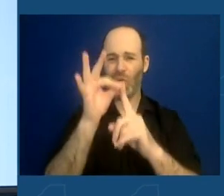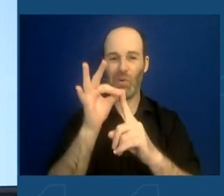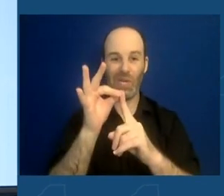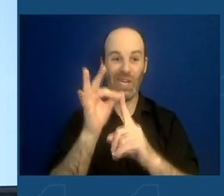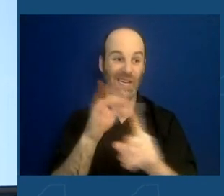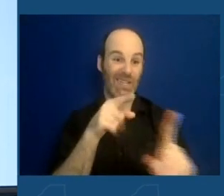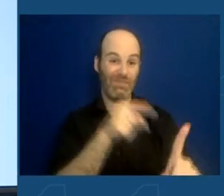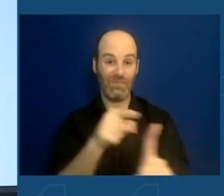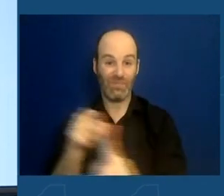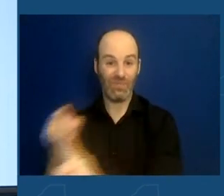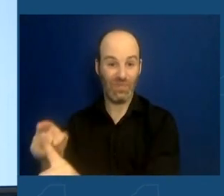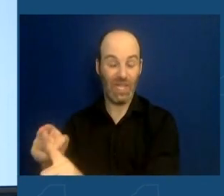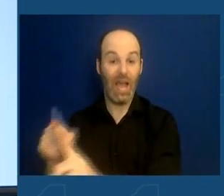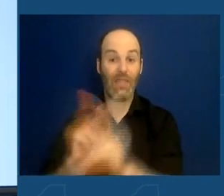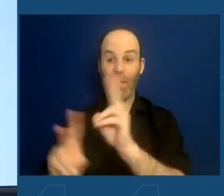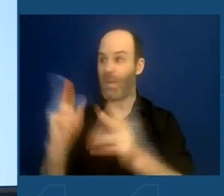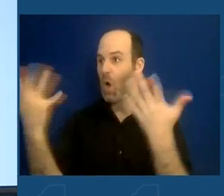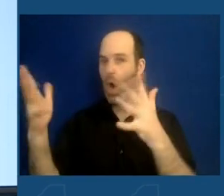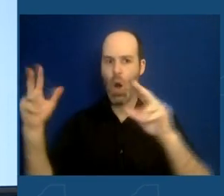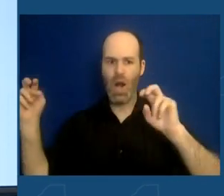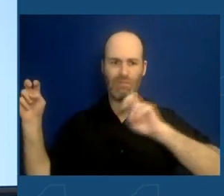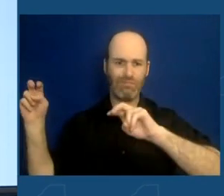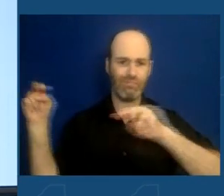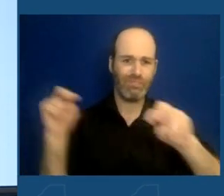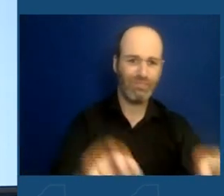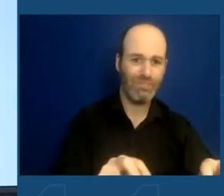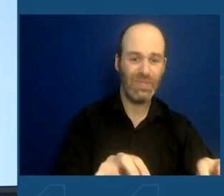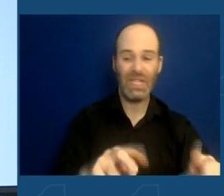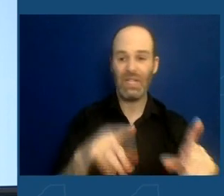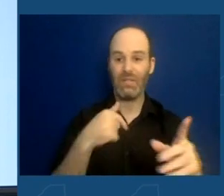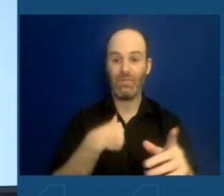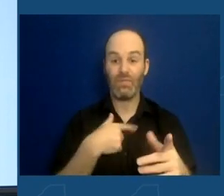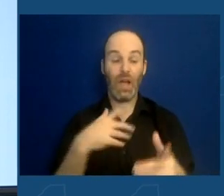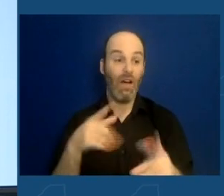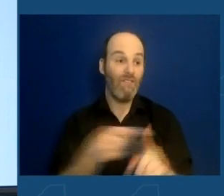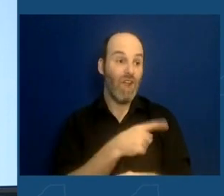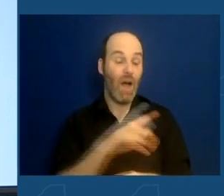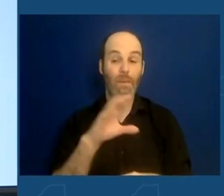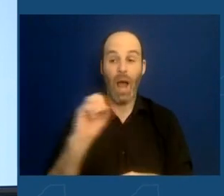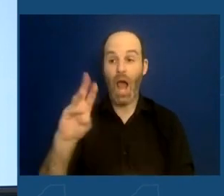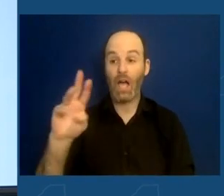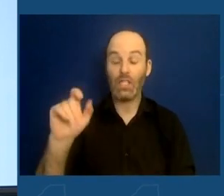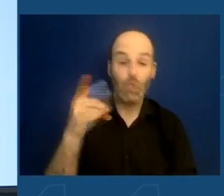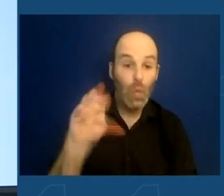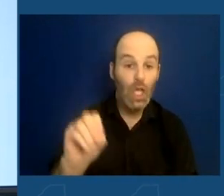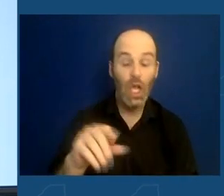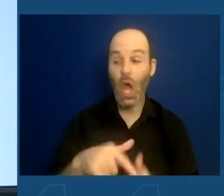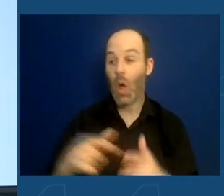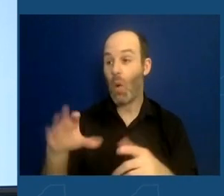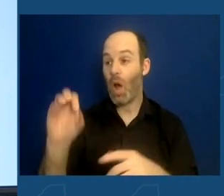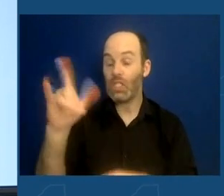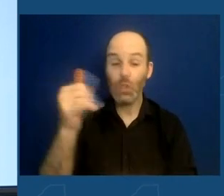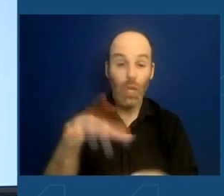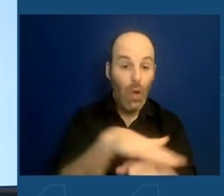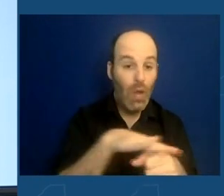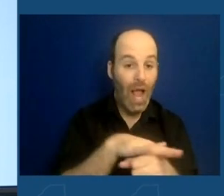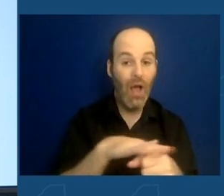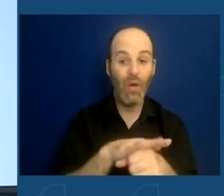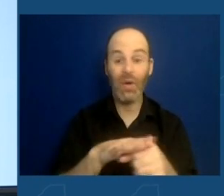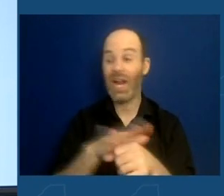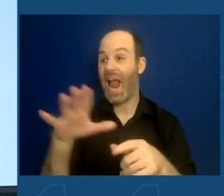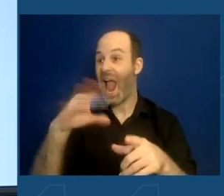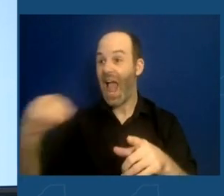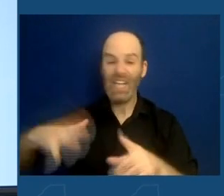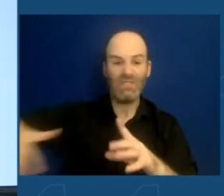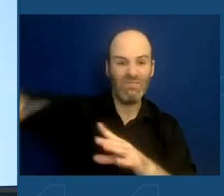seeing people travel in, not from Oswego and not even from Oswego County in most cases, but from other surrounding counties.